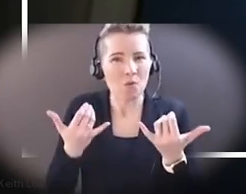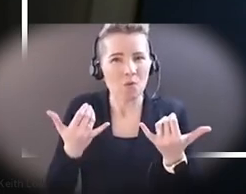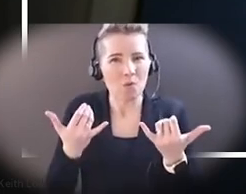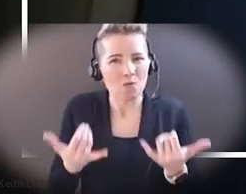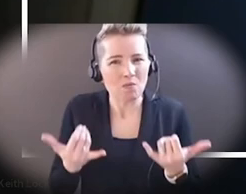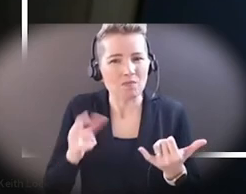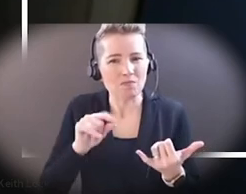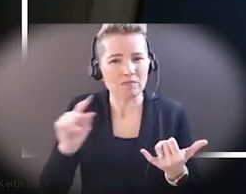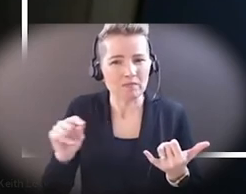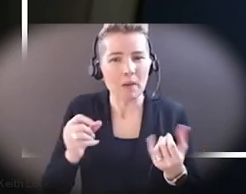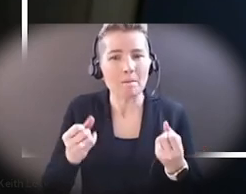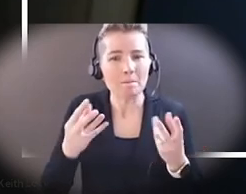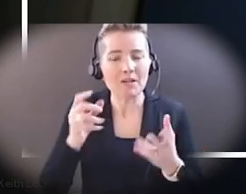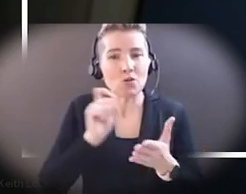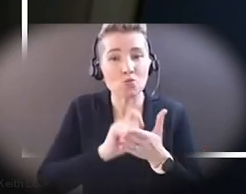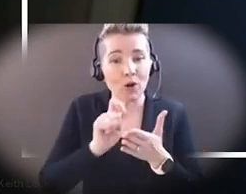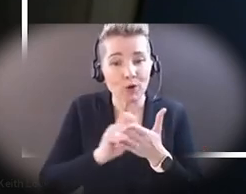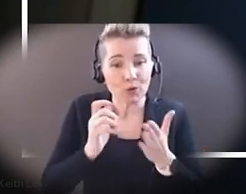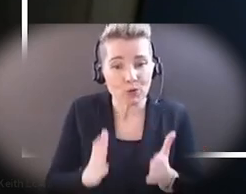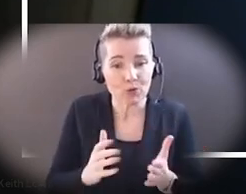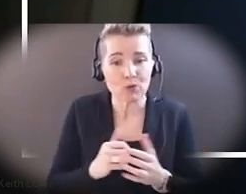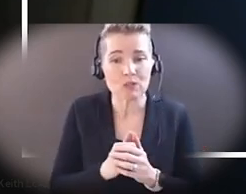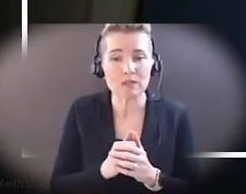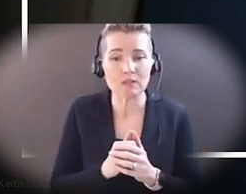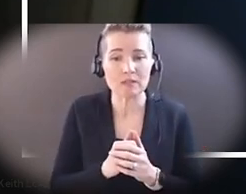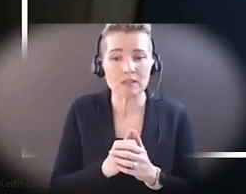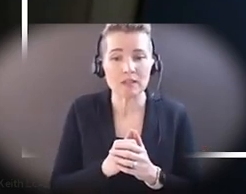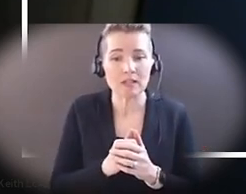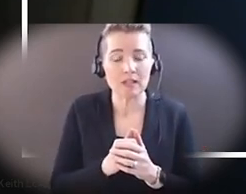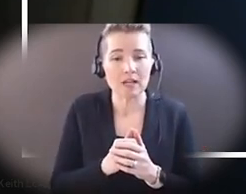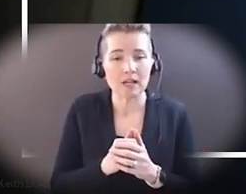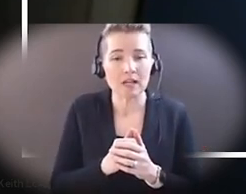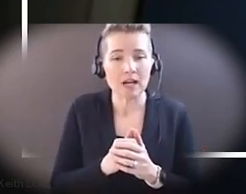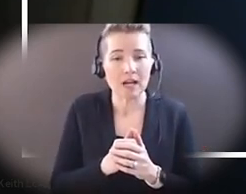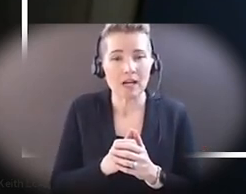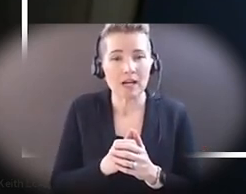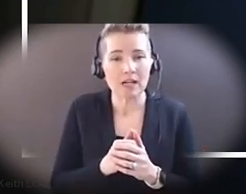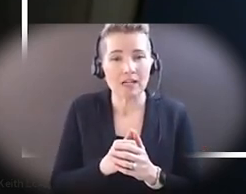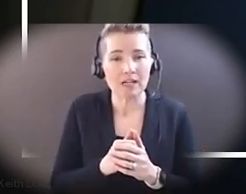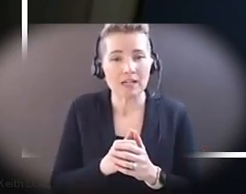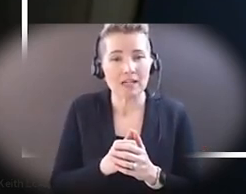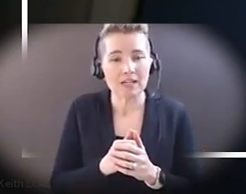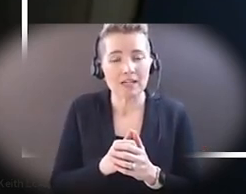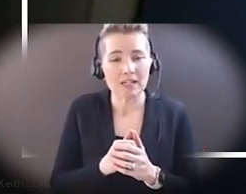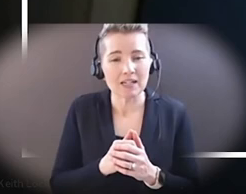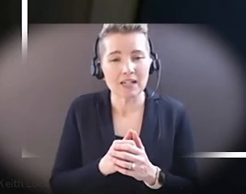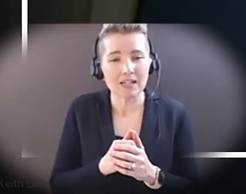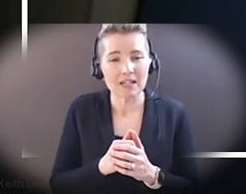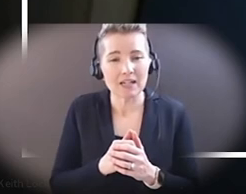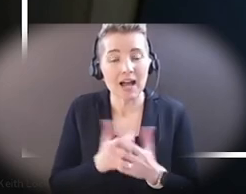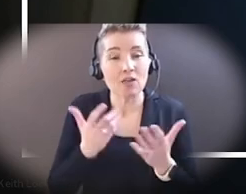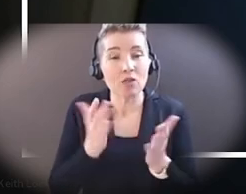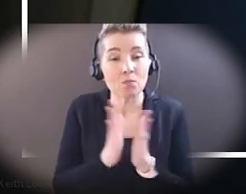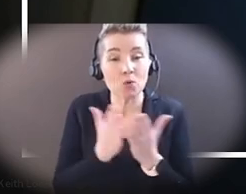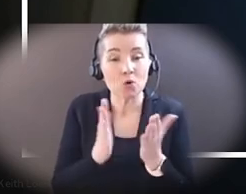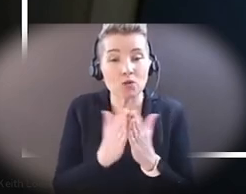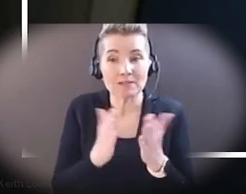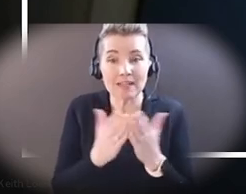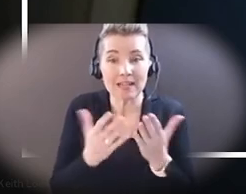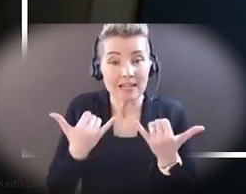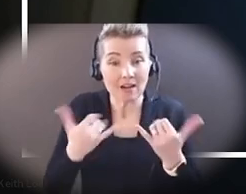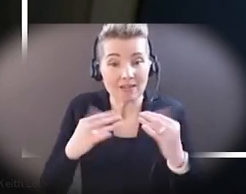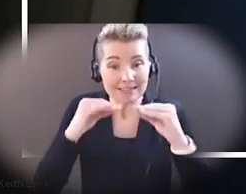people writing books. So and they even teach